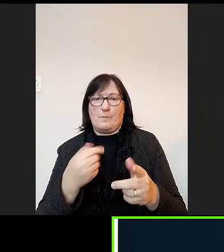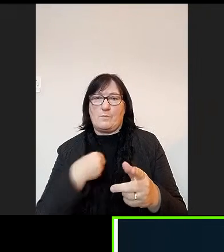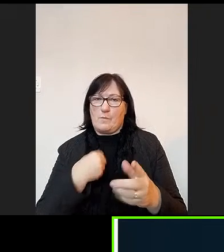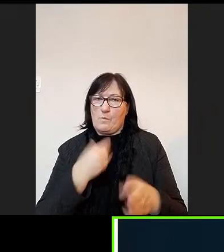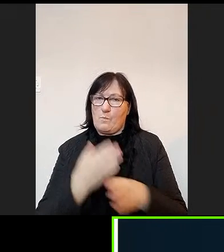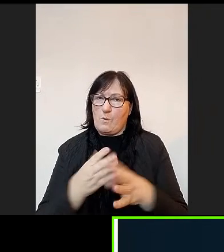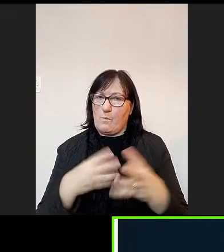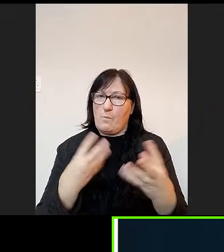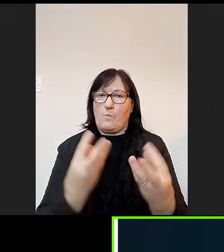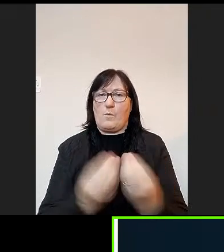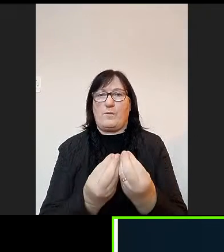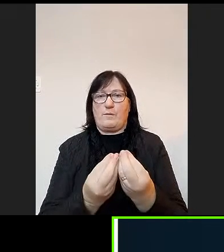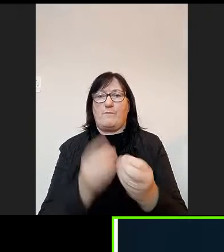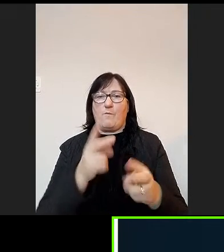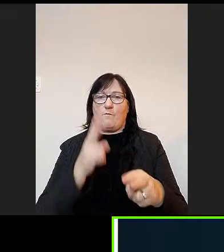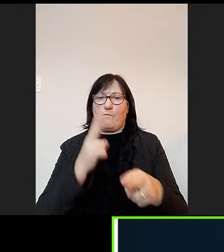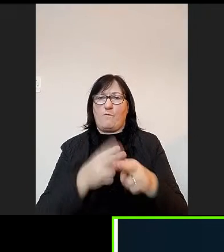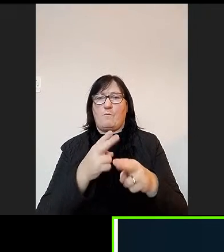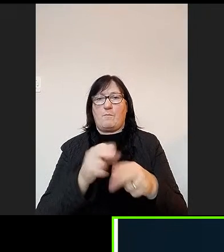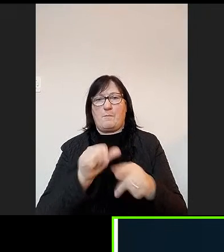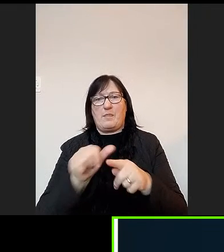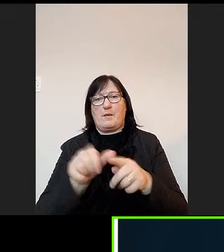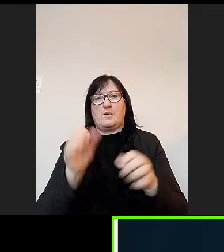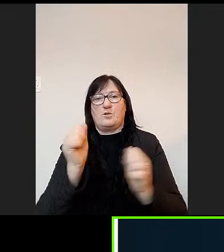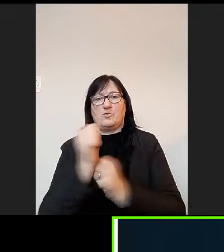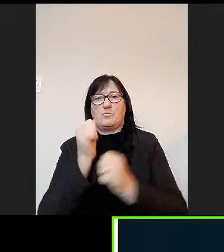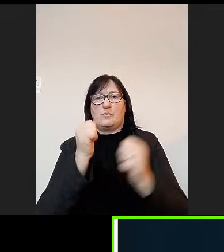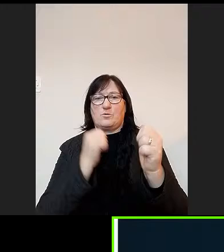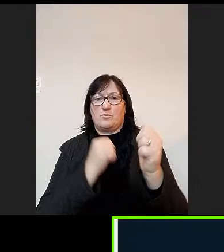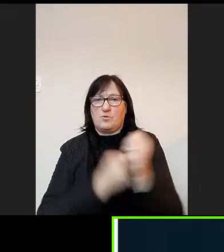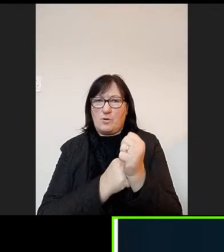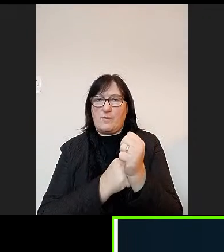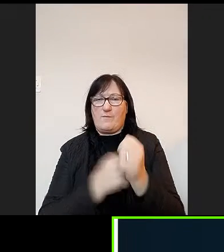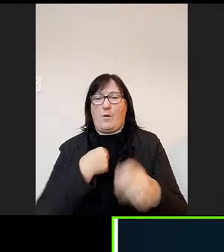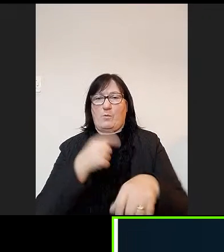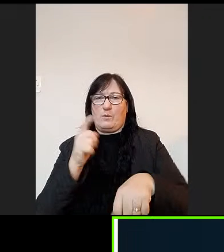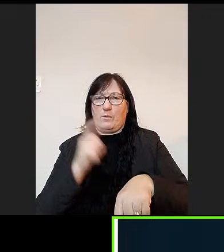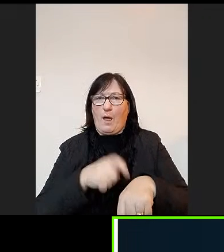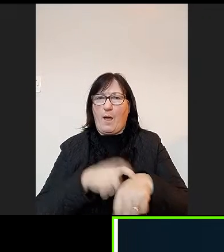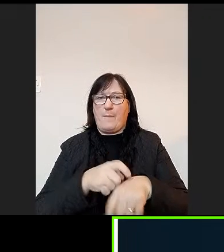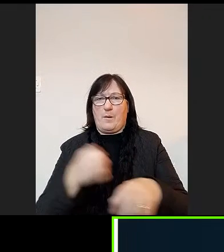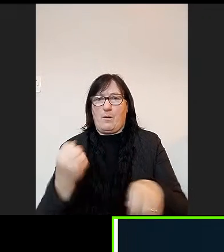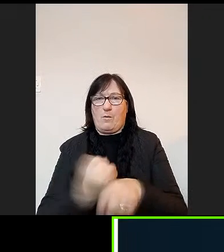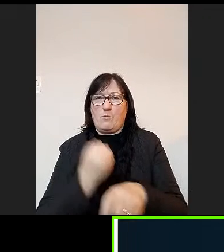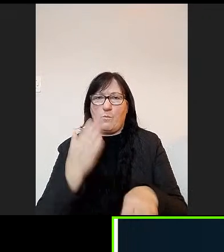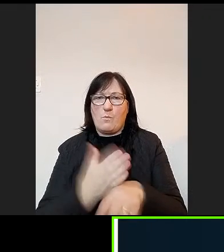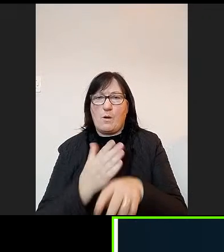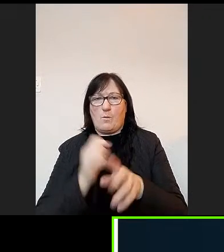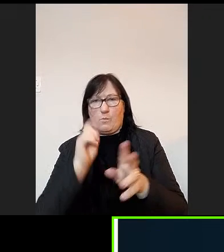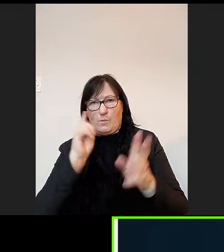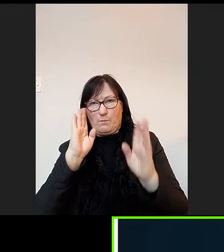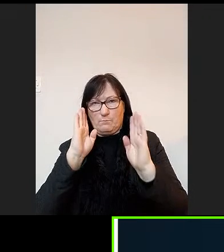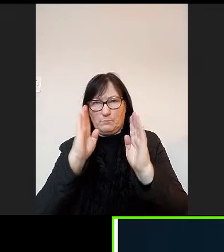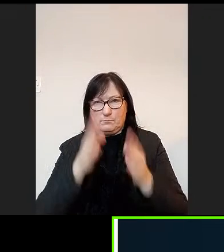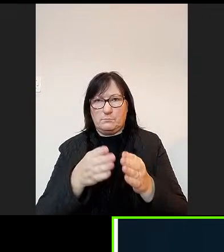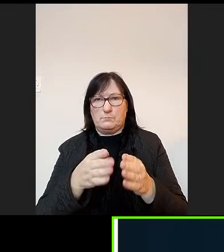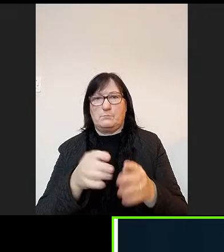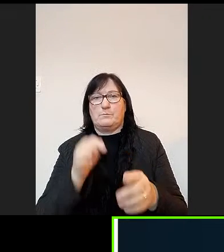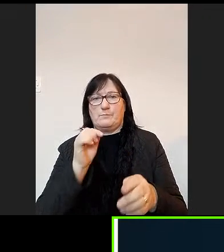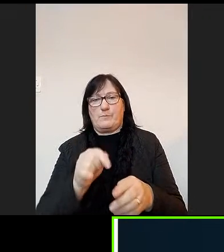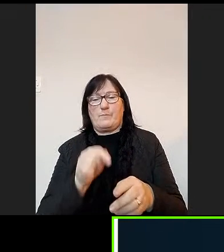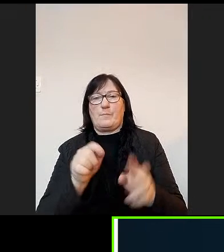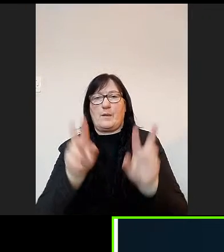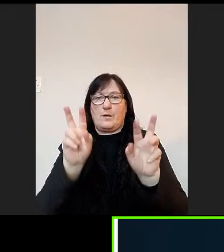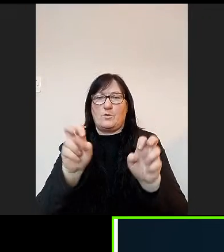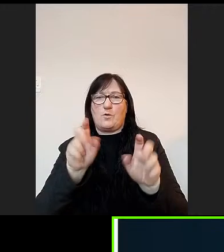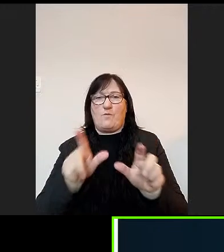structure where we'll invest our time and efforts to really zoom into the issues of licensing and registration,